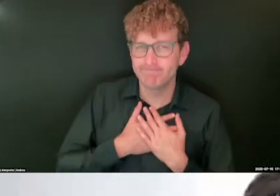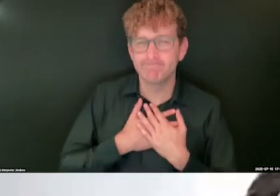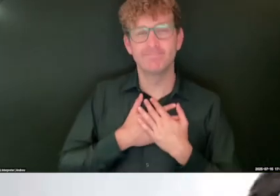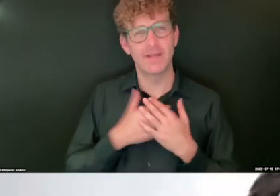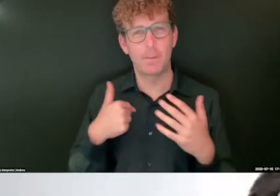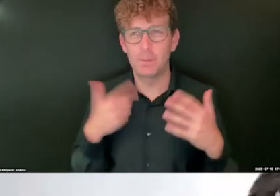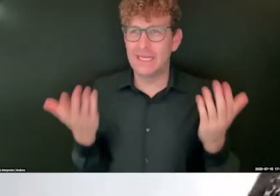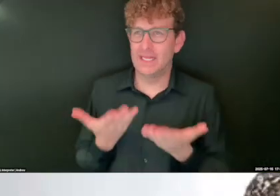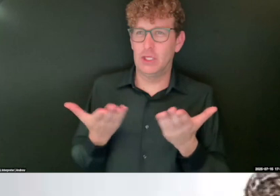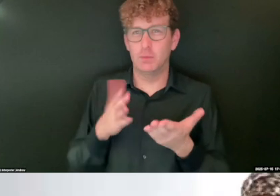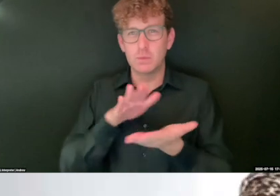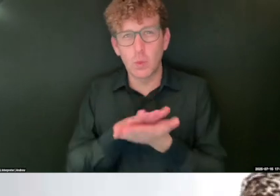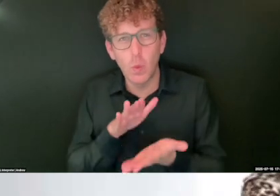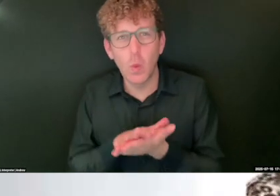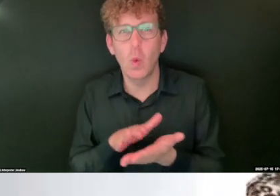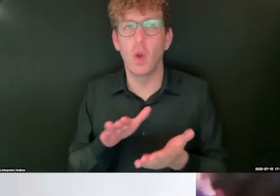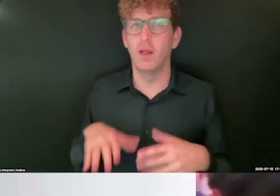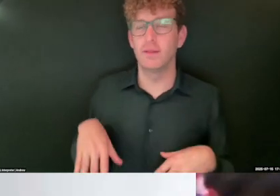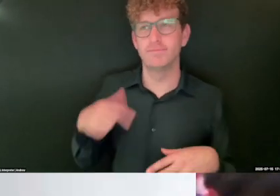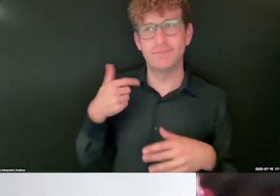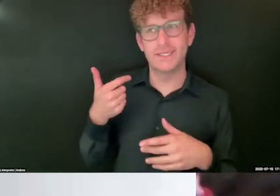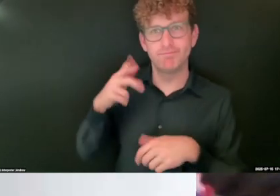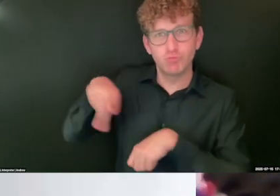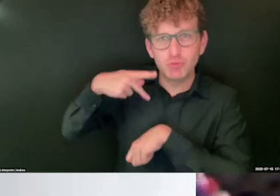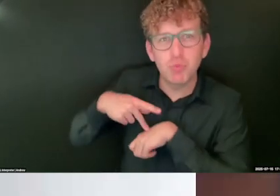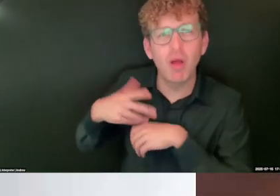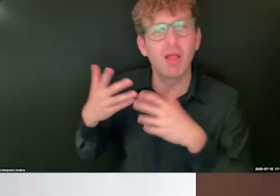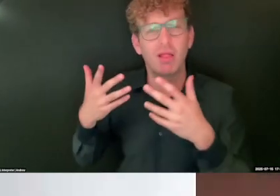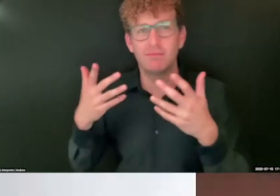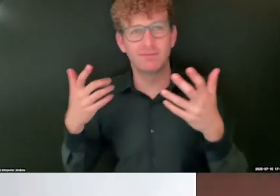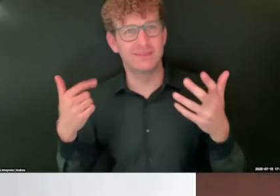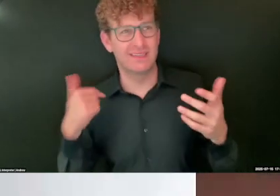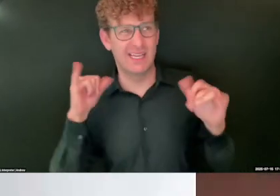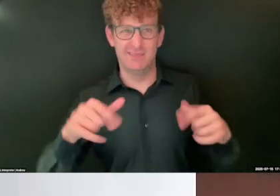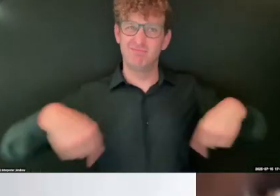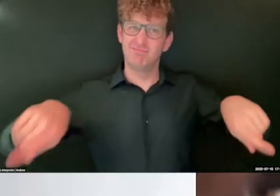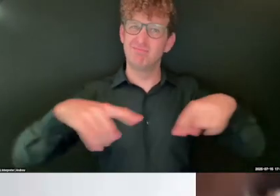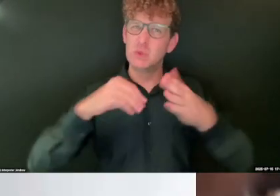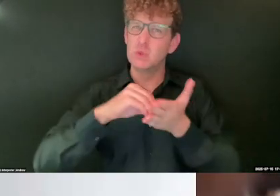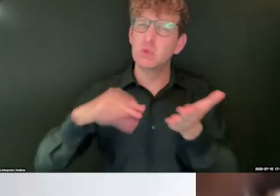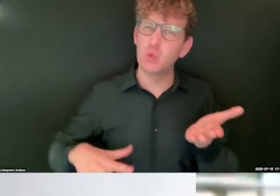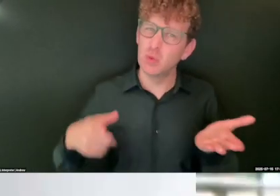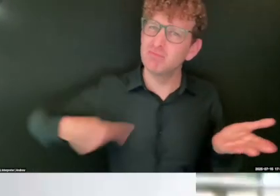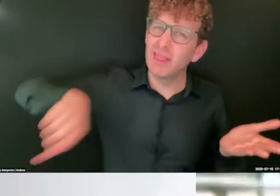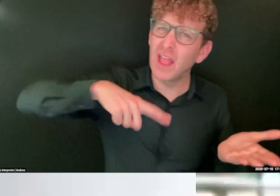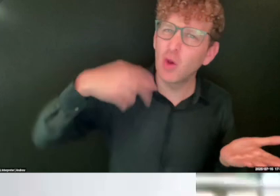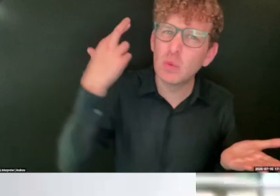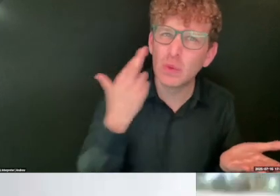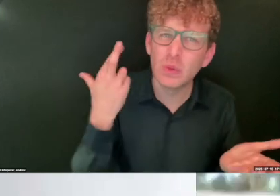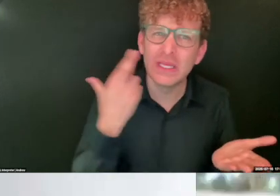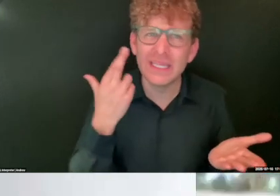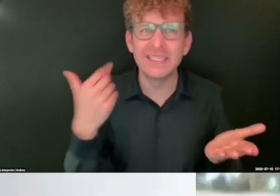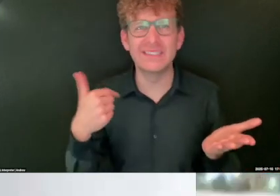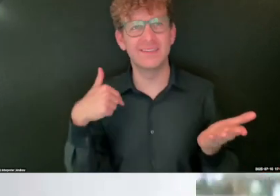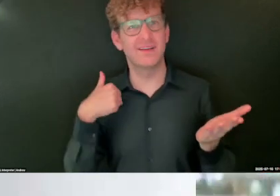are our why. Our students are the reason why we're doing all the work that we're doing. And so whether it's from our preschool